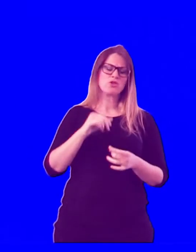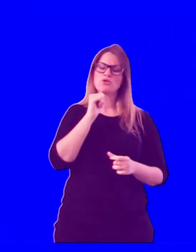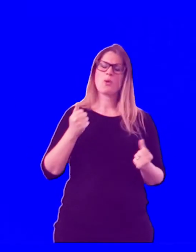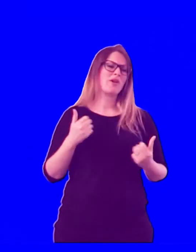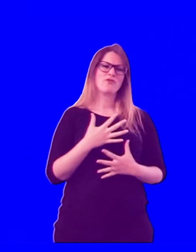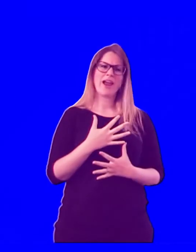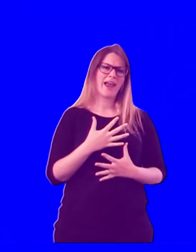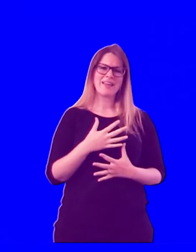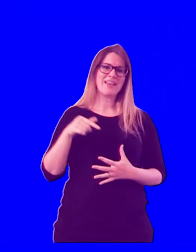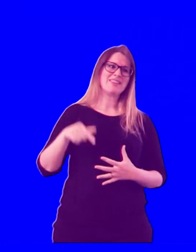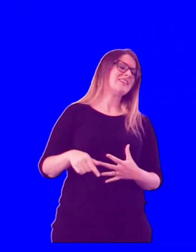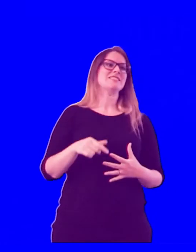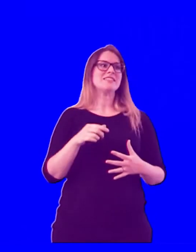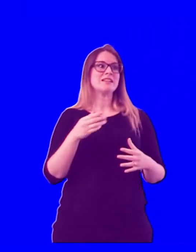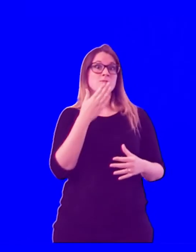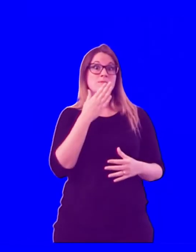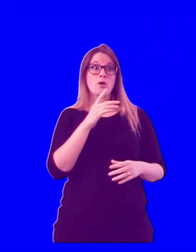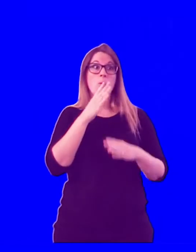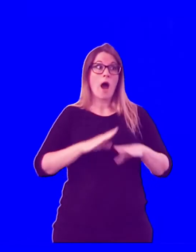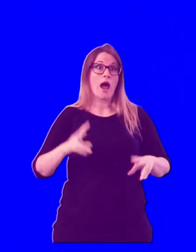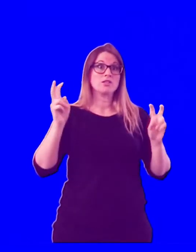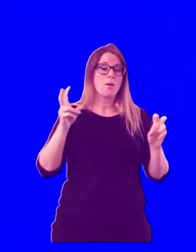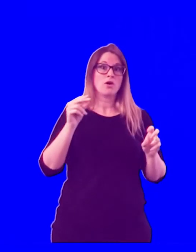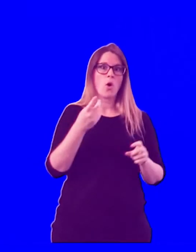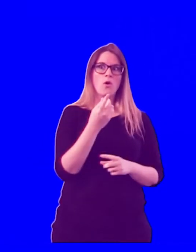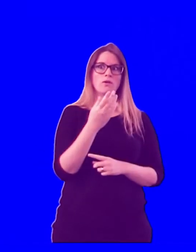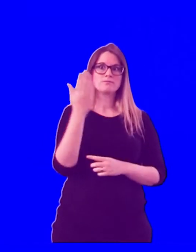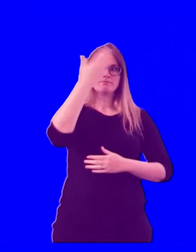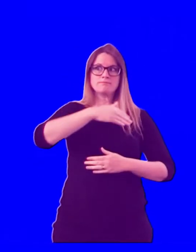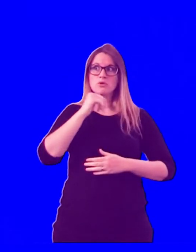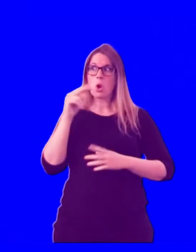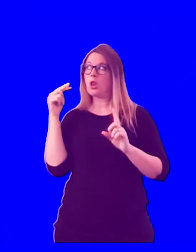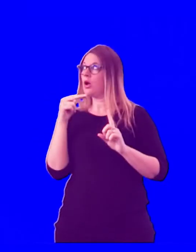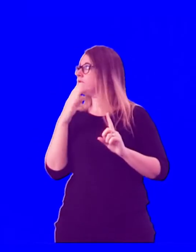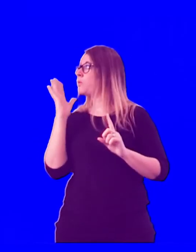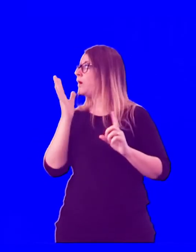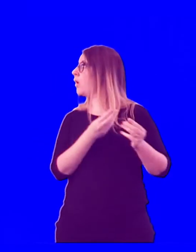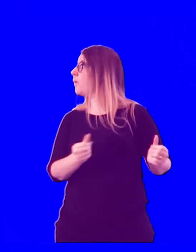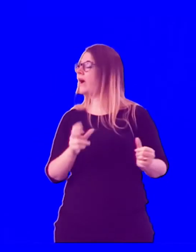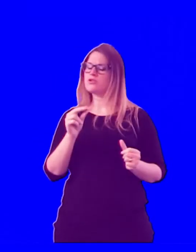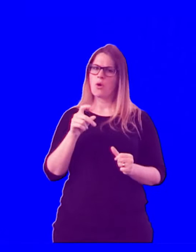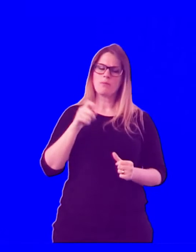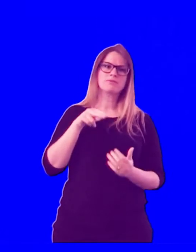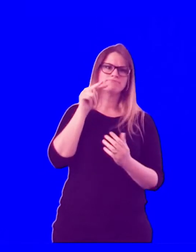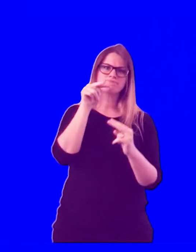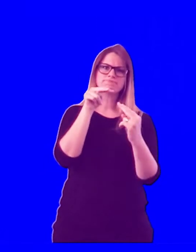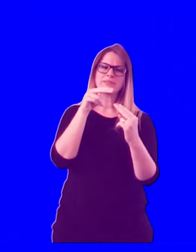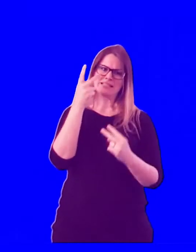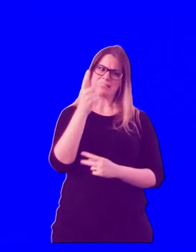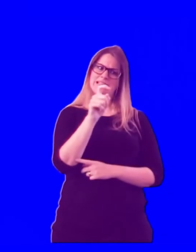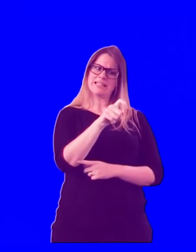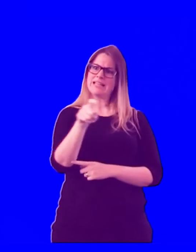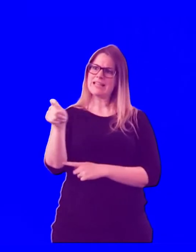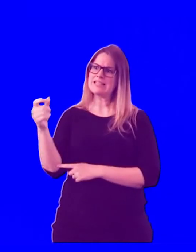don't be afraid to bring this up. This isn't a taboo topic, right? This isn't something you just turn your back on and it will just go away, right? You can see the